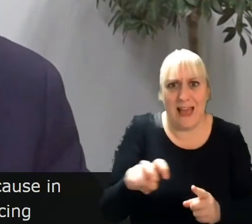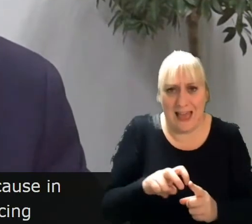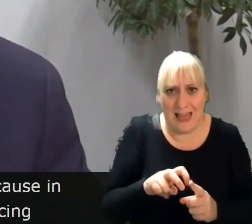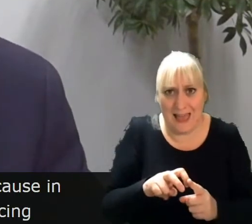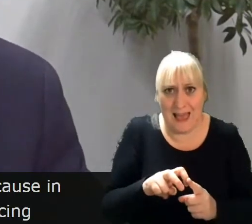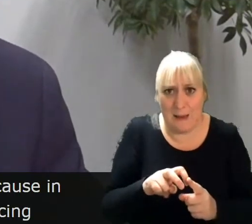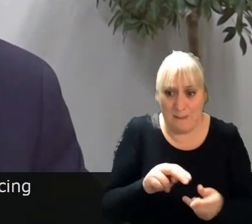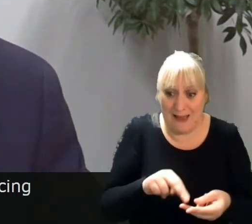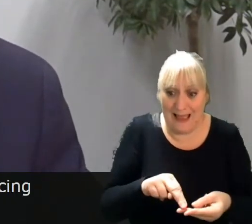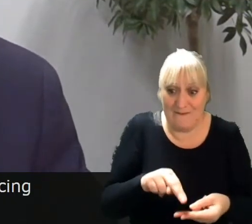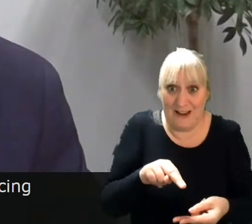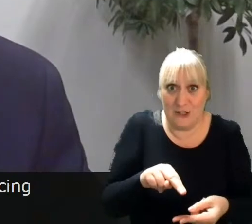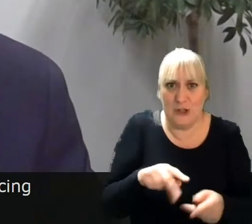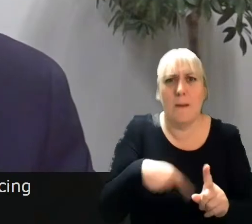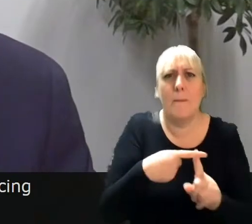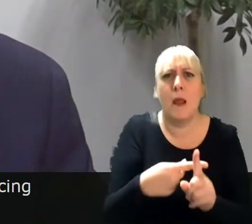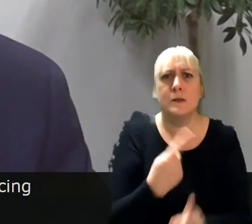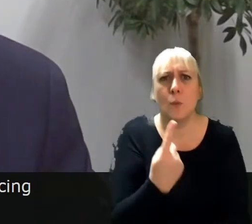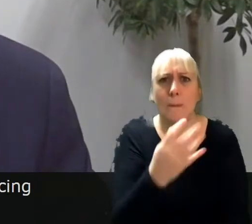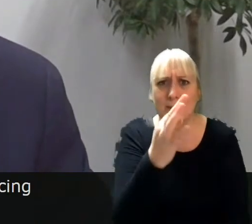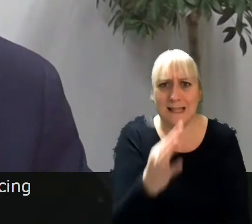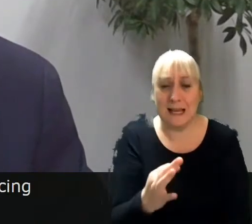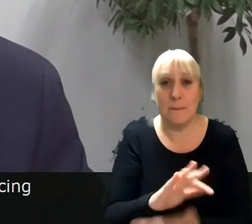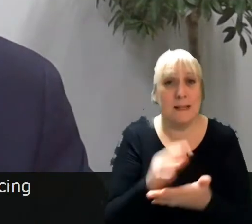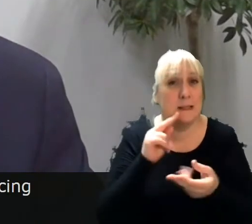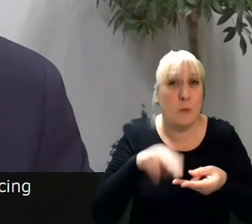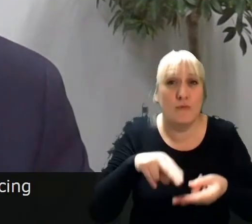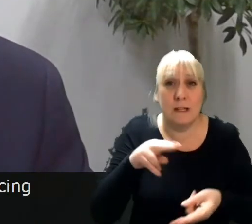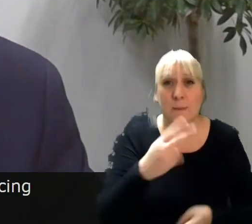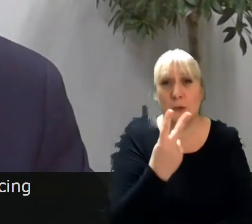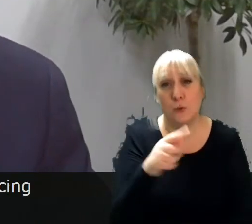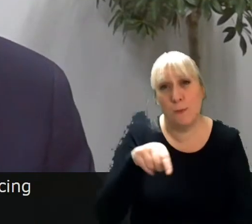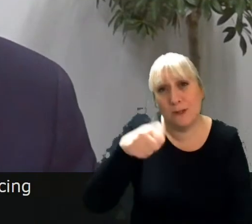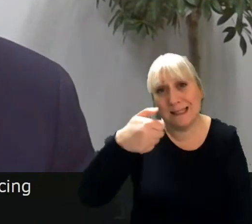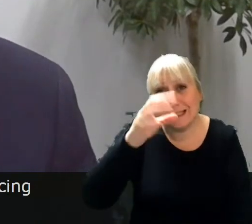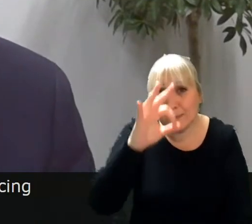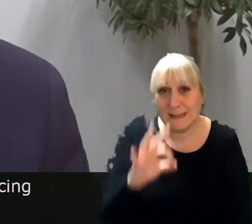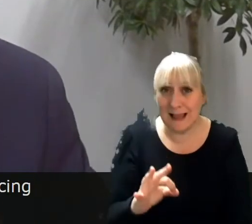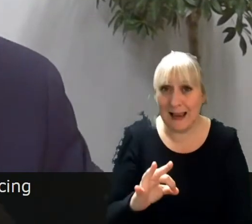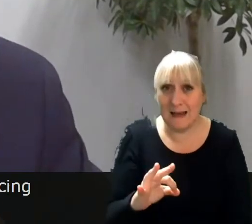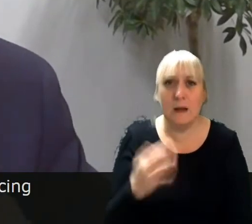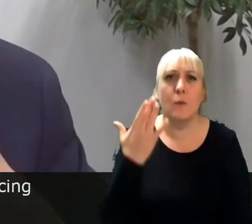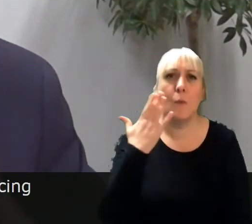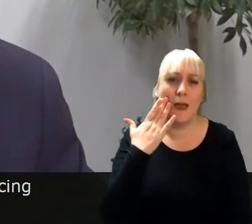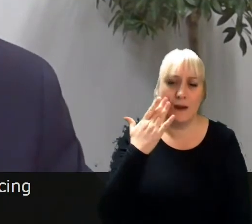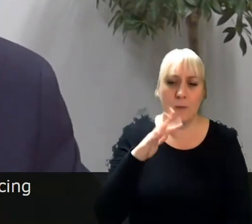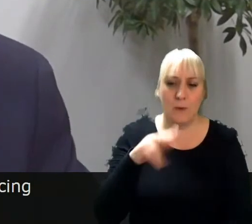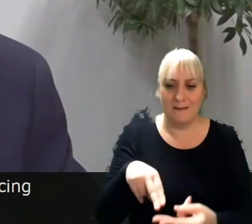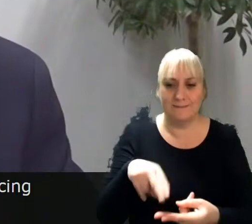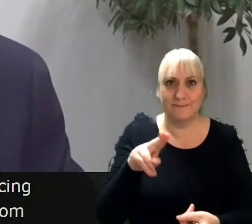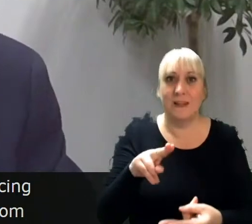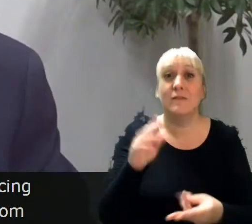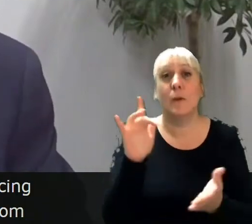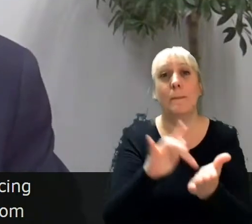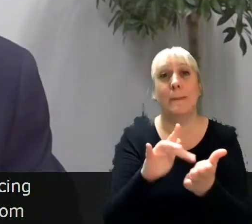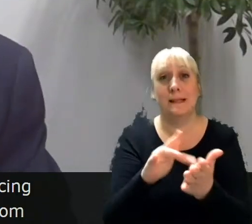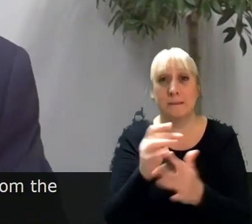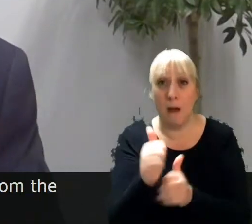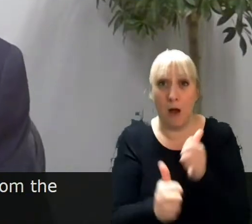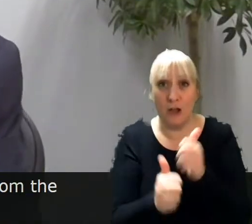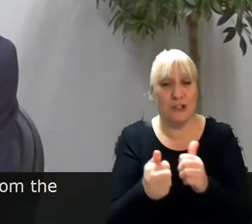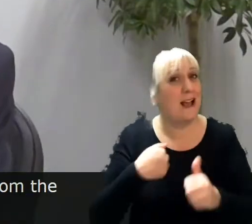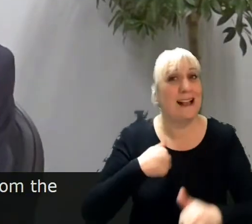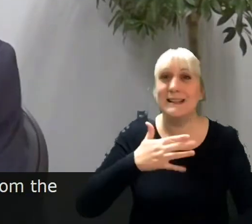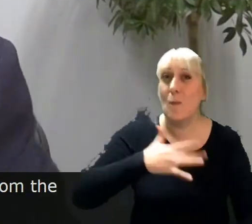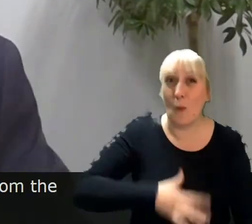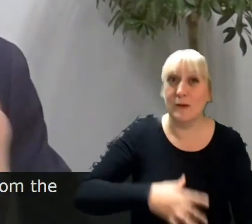going to go up by 2.6% from the middle of March. Not something I wanted to do, but another condition